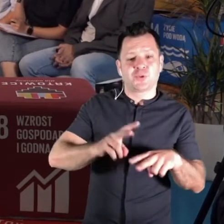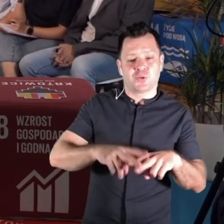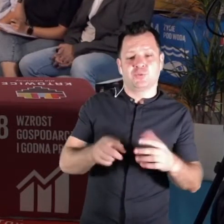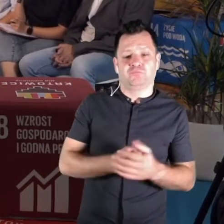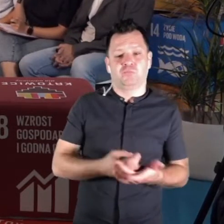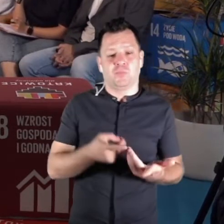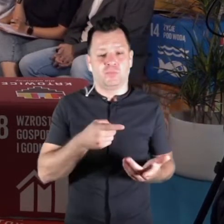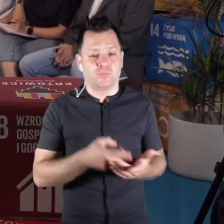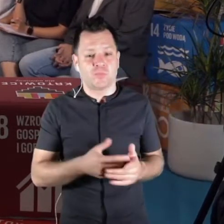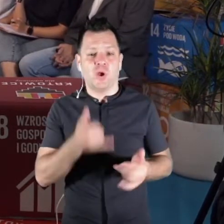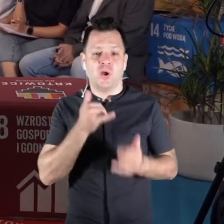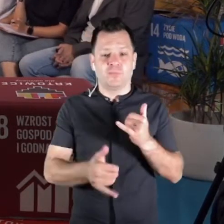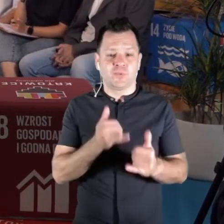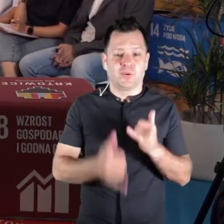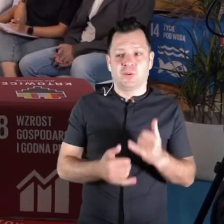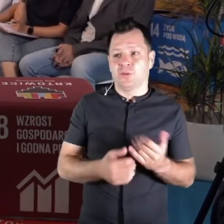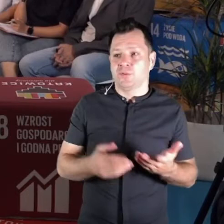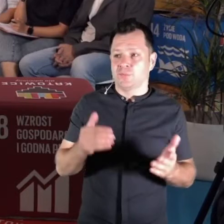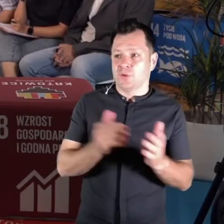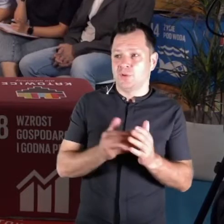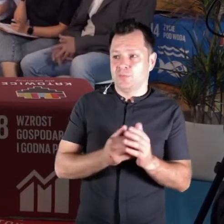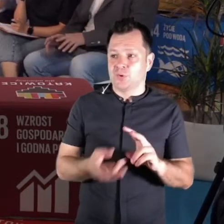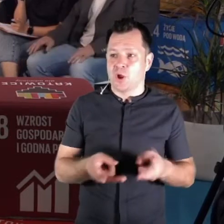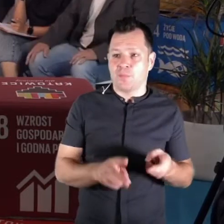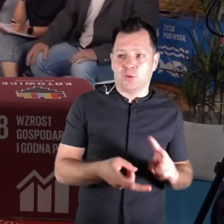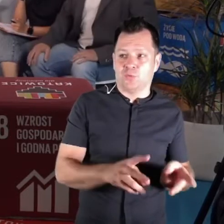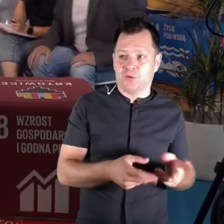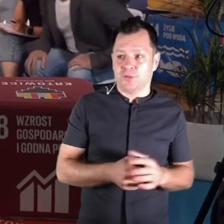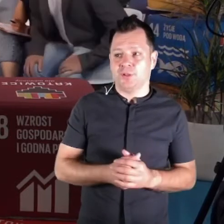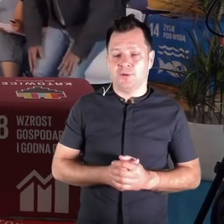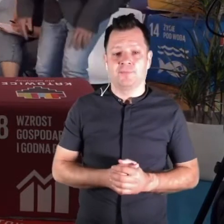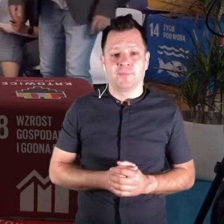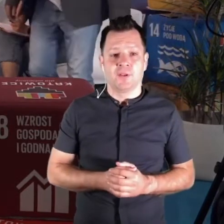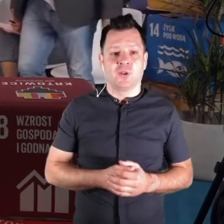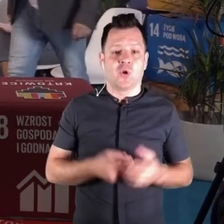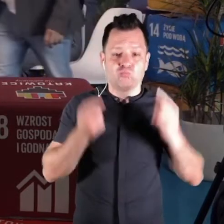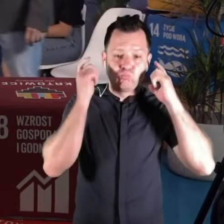headphones near the entrance, or ask for the headphones and we can give you.